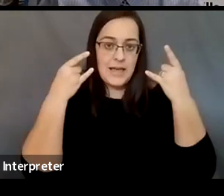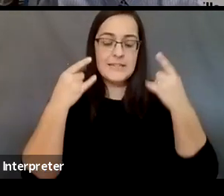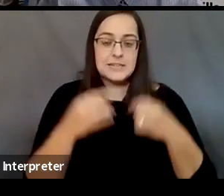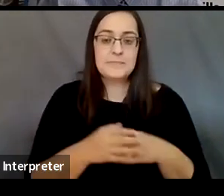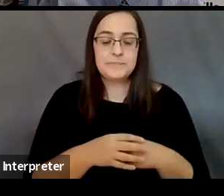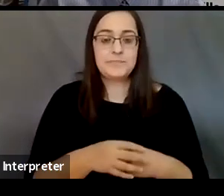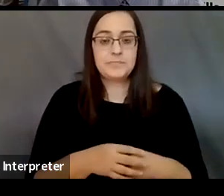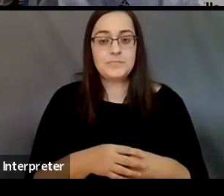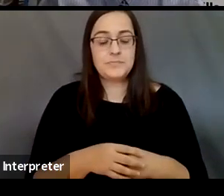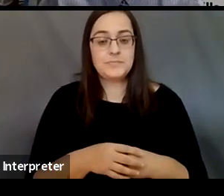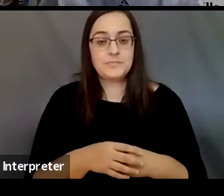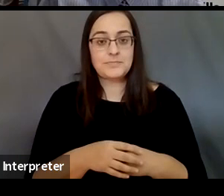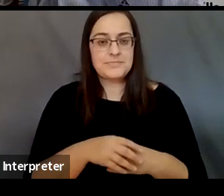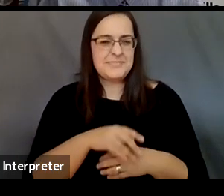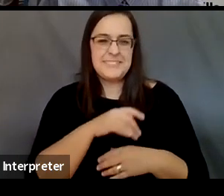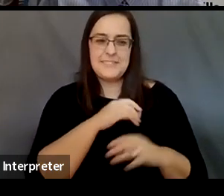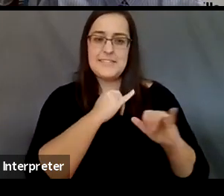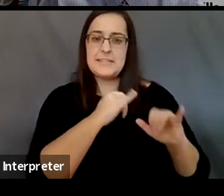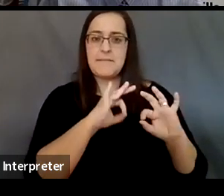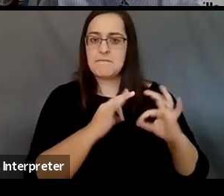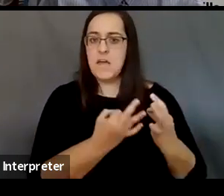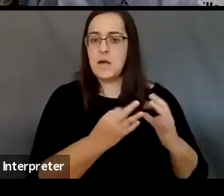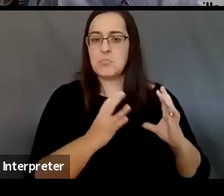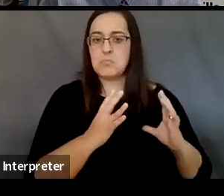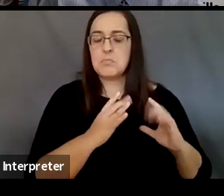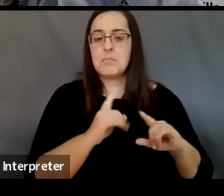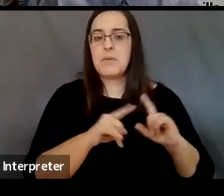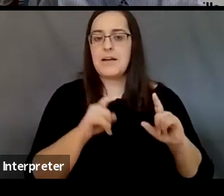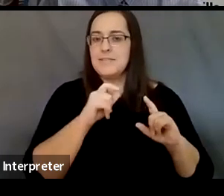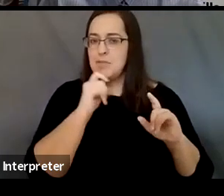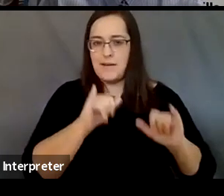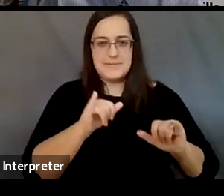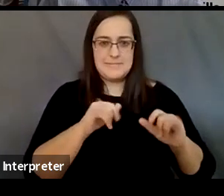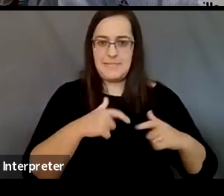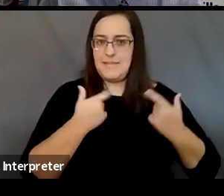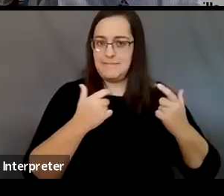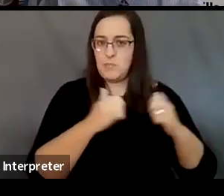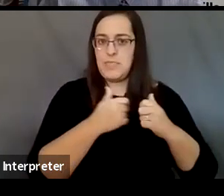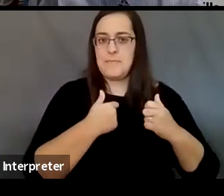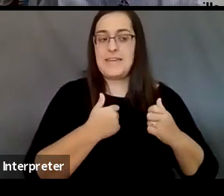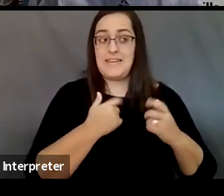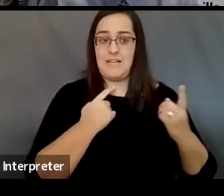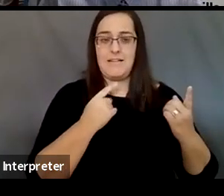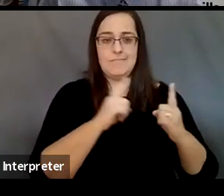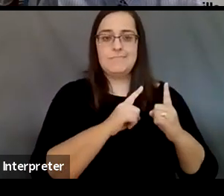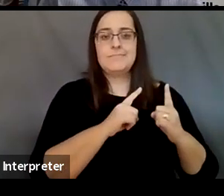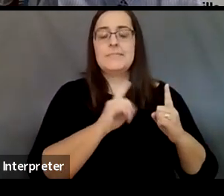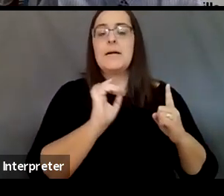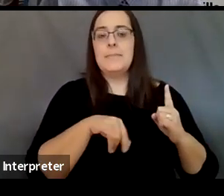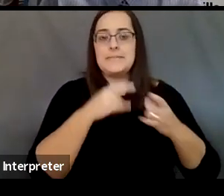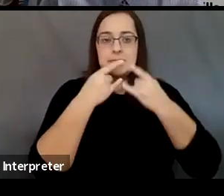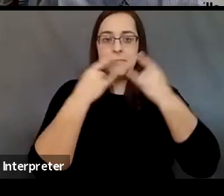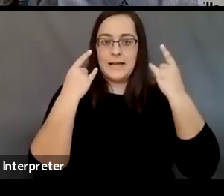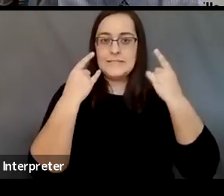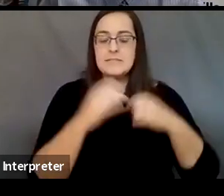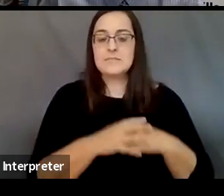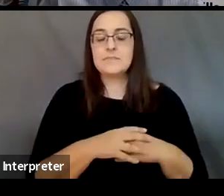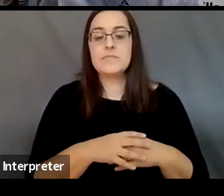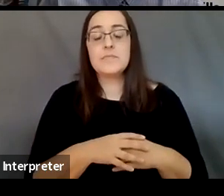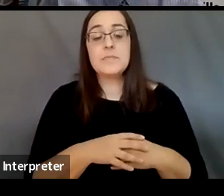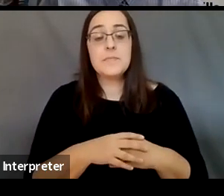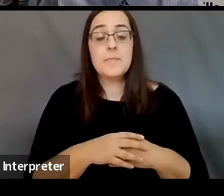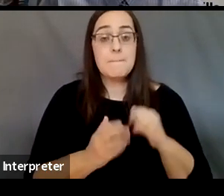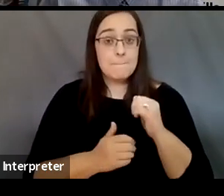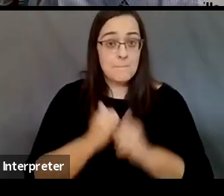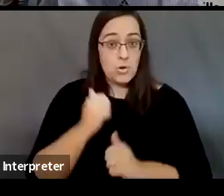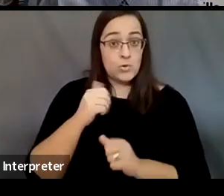distancing from another person not in the same household. So we're still under GA-29 regarding the face coverings. We're also most directly